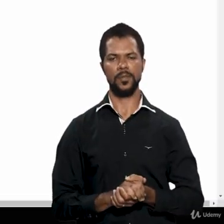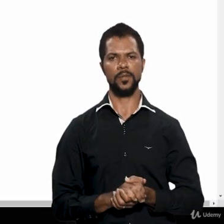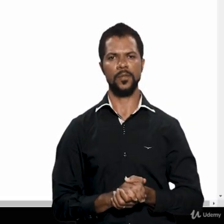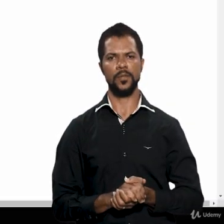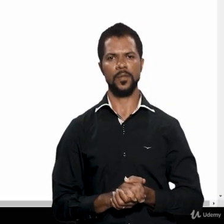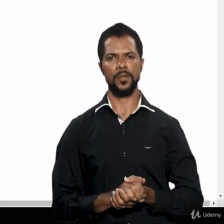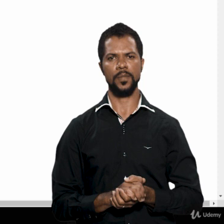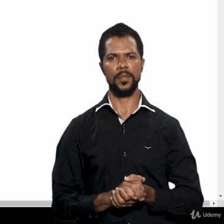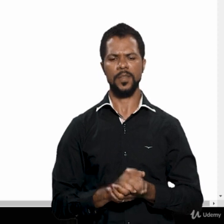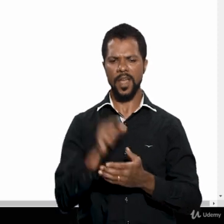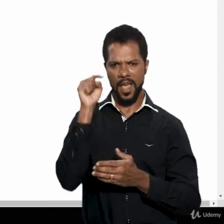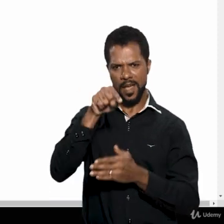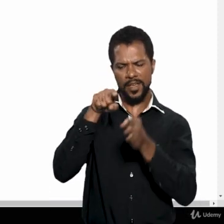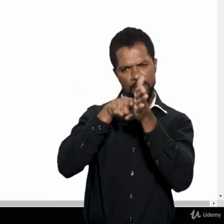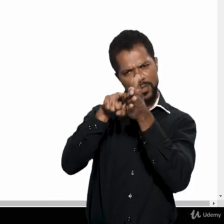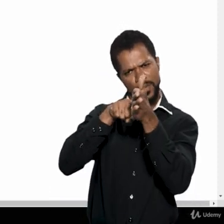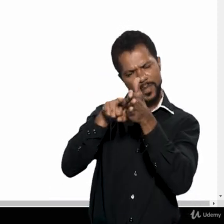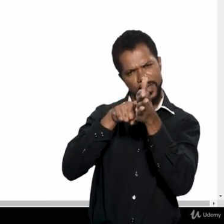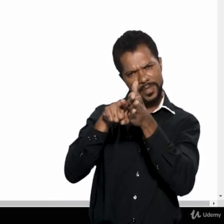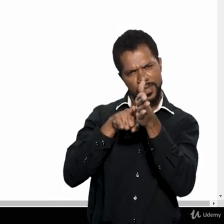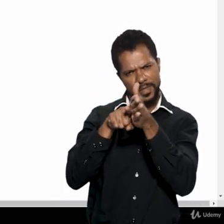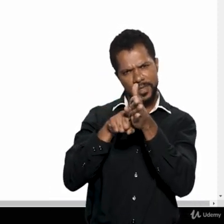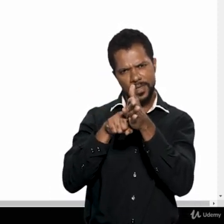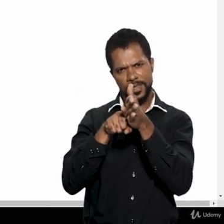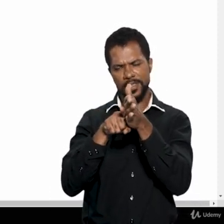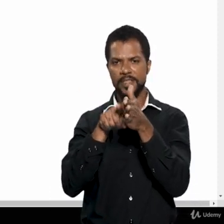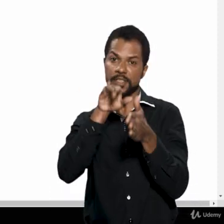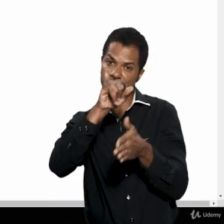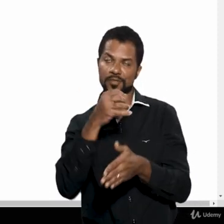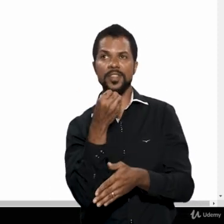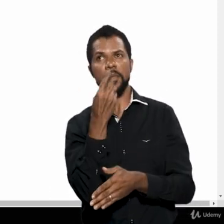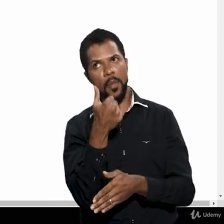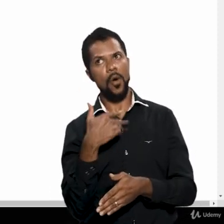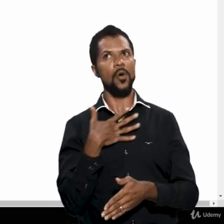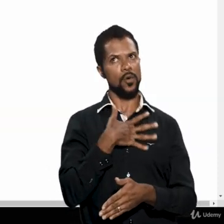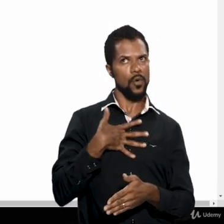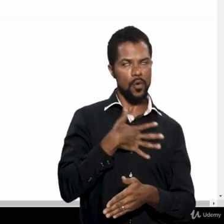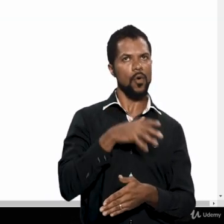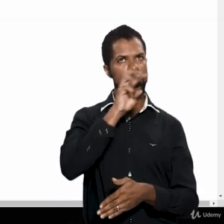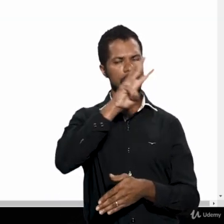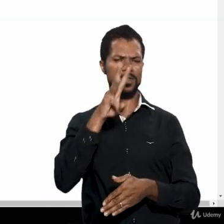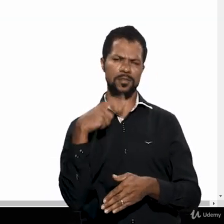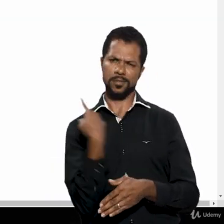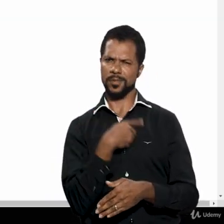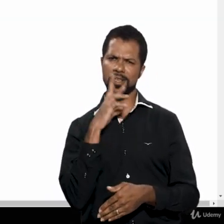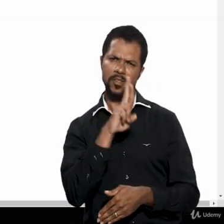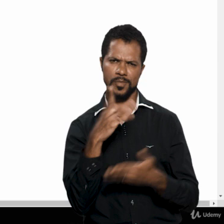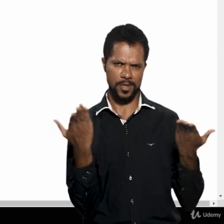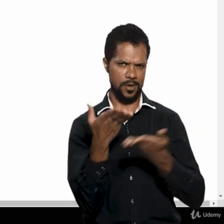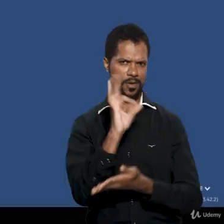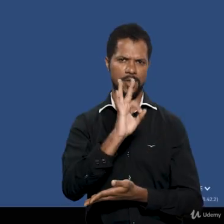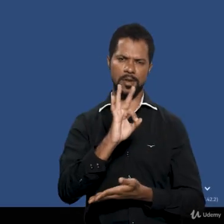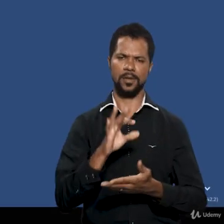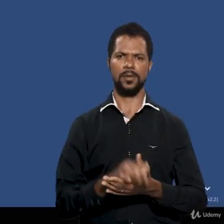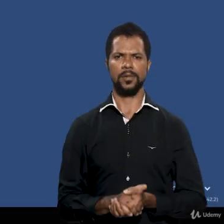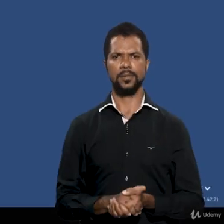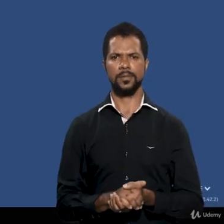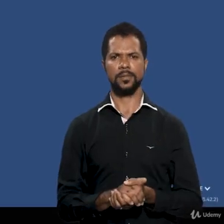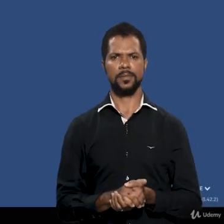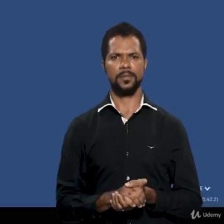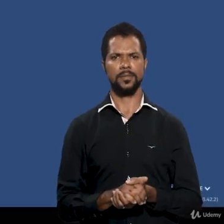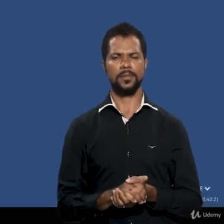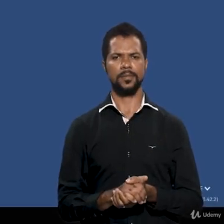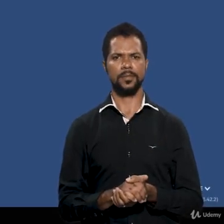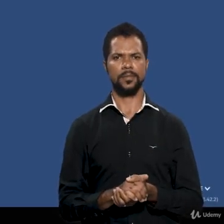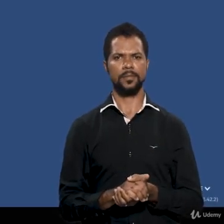back. So this is a survey, okay? You don't have to answer to this, to respond